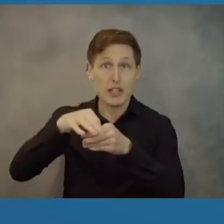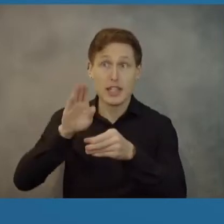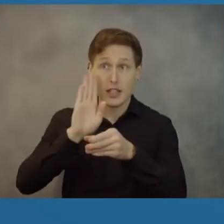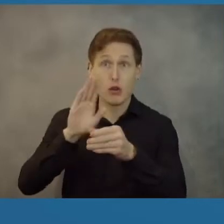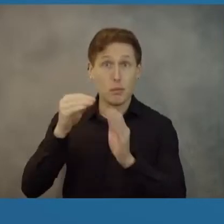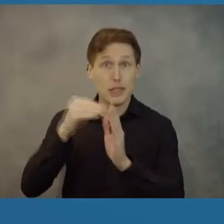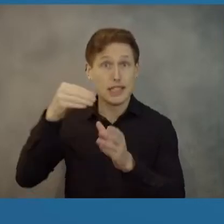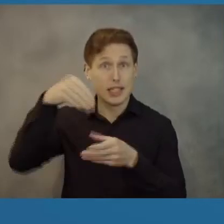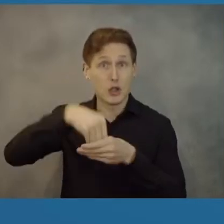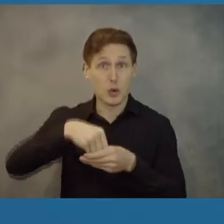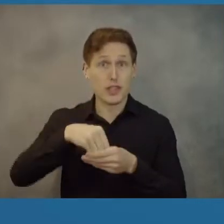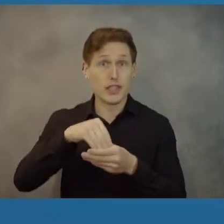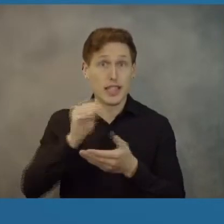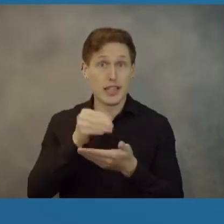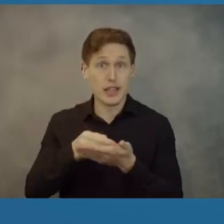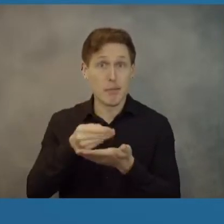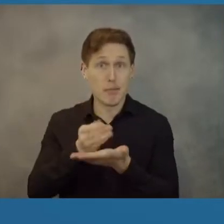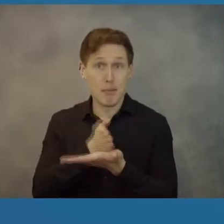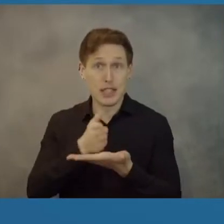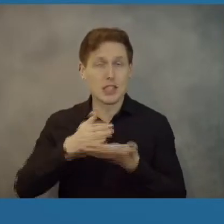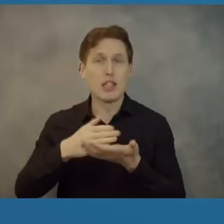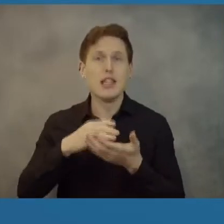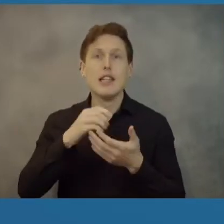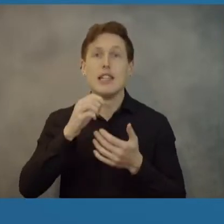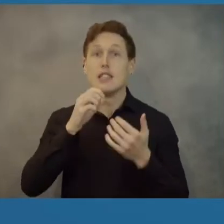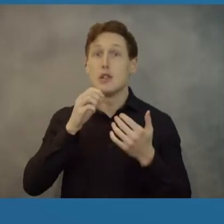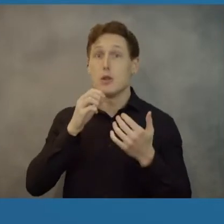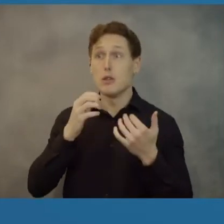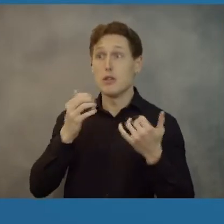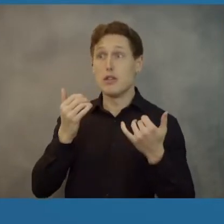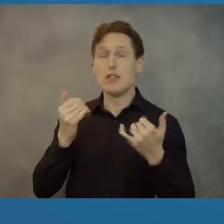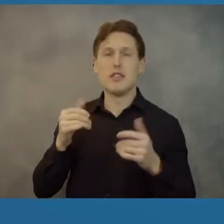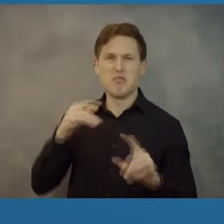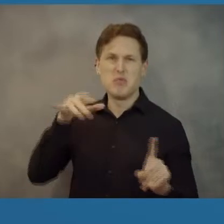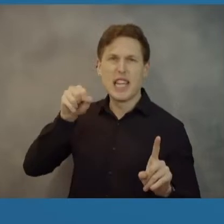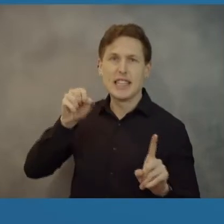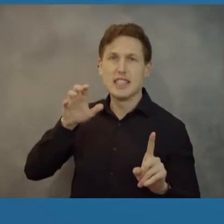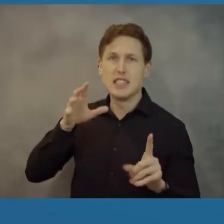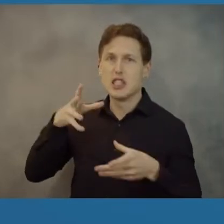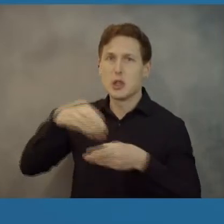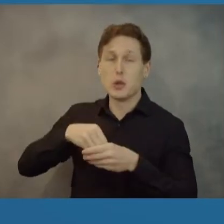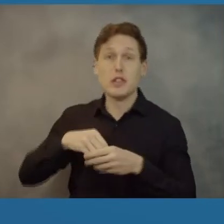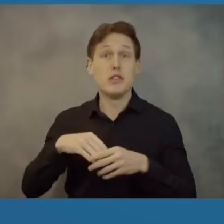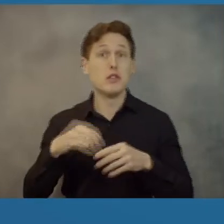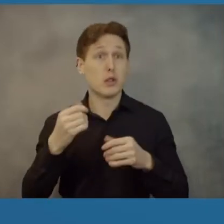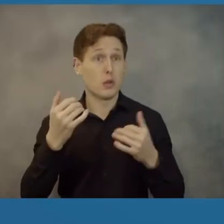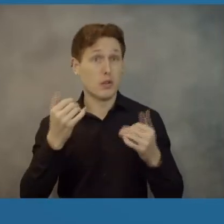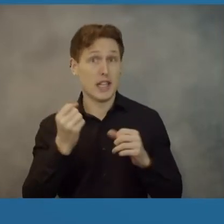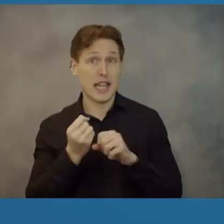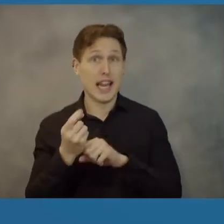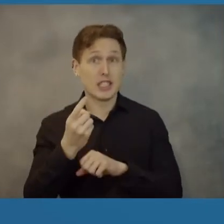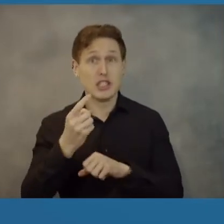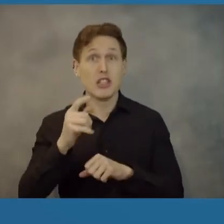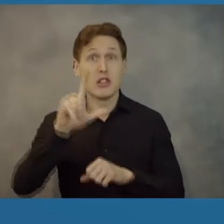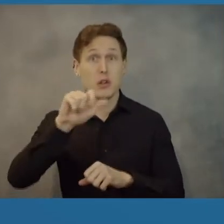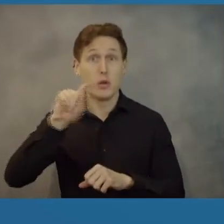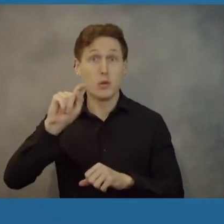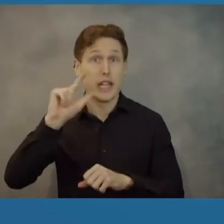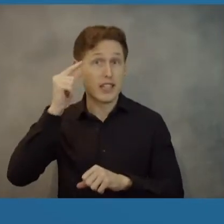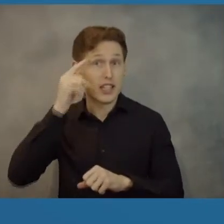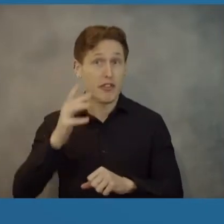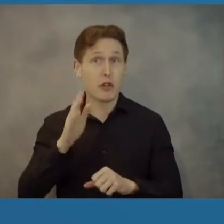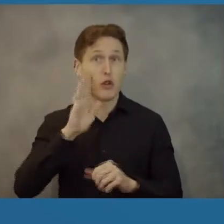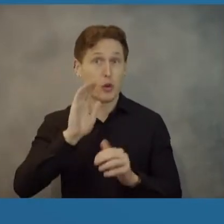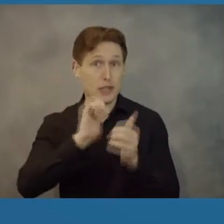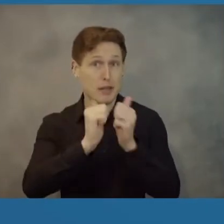so now he or she, whoever it is next year, will run with you on a ticket? Like the president and the vice president, and like the many, many, many